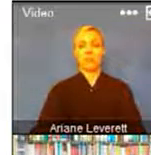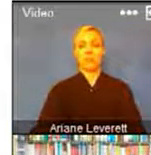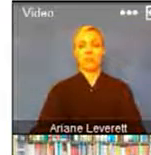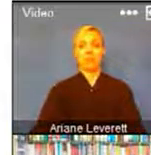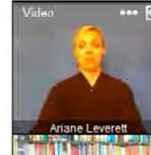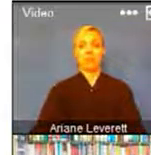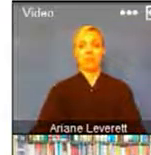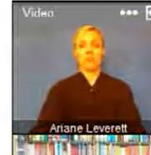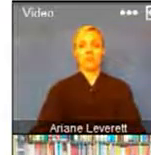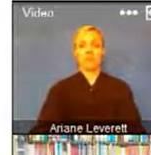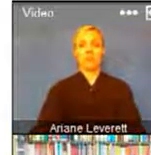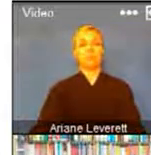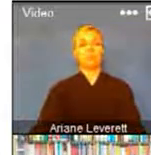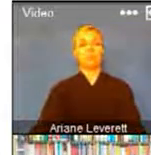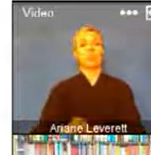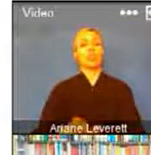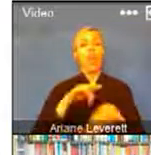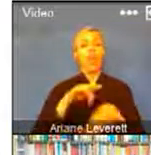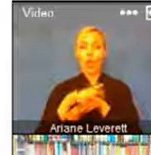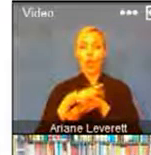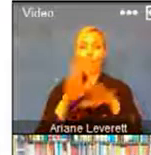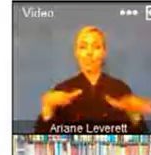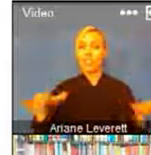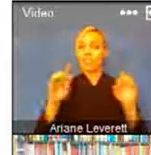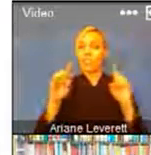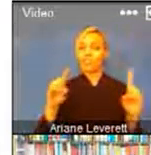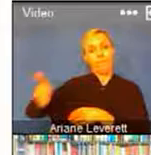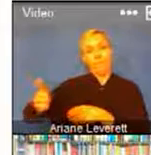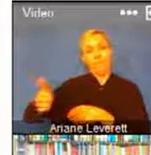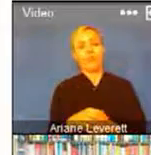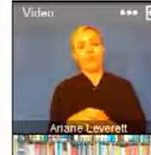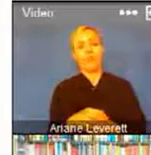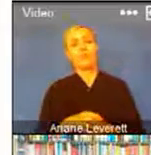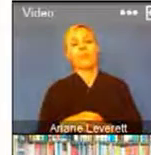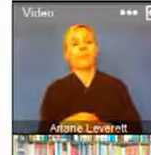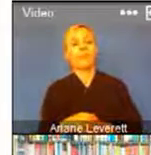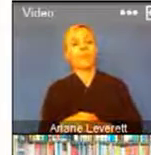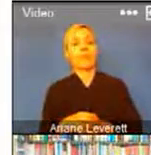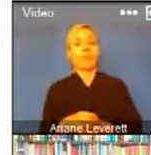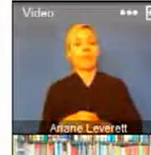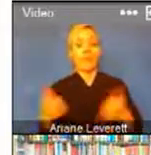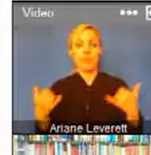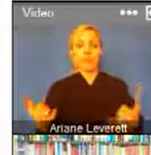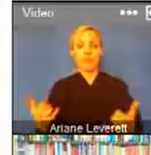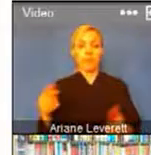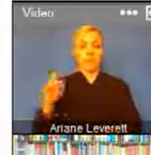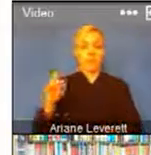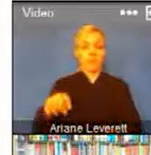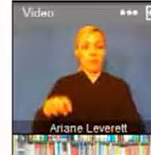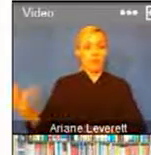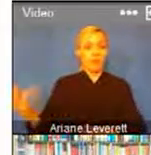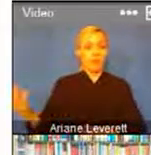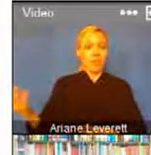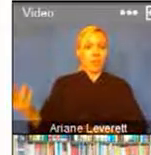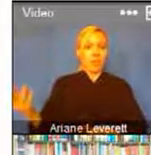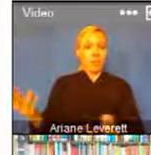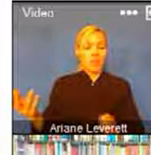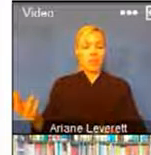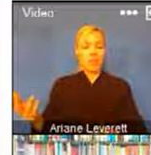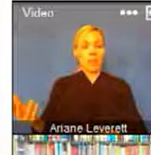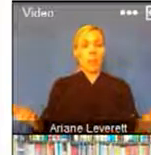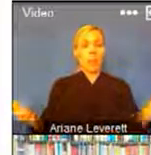15:1. If you look again to the chart, you see it's quite different by region, and it's